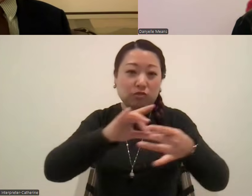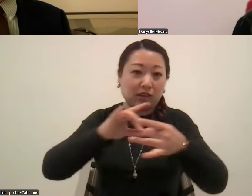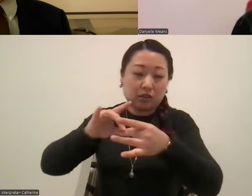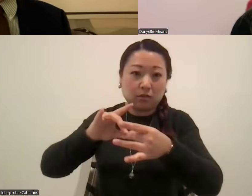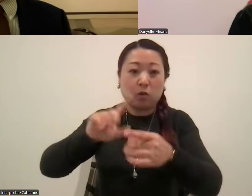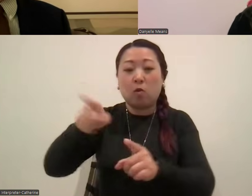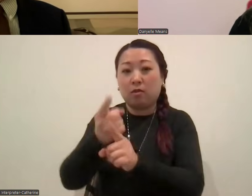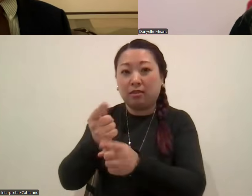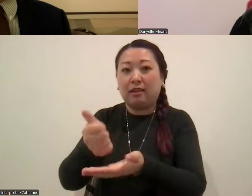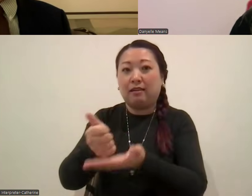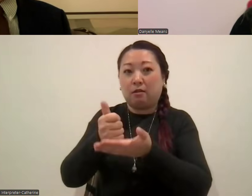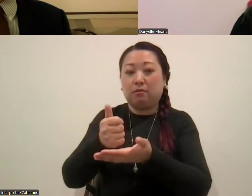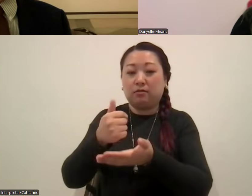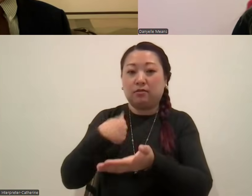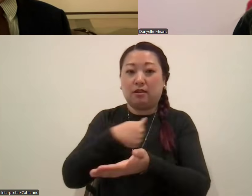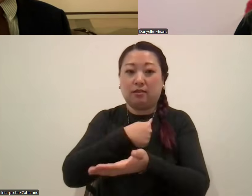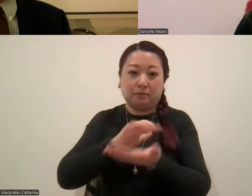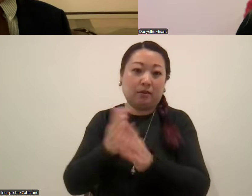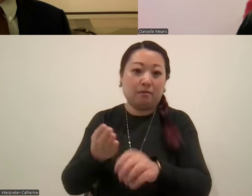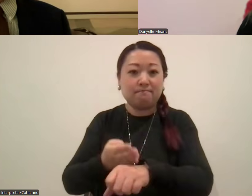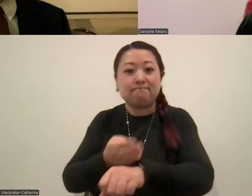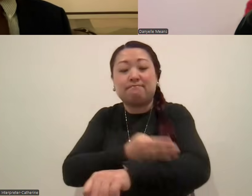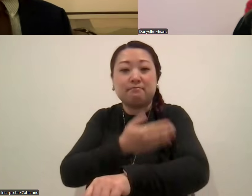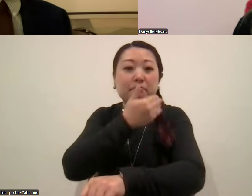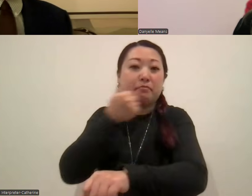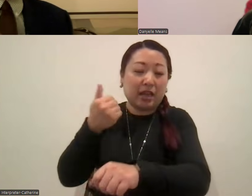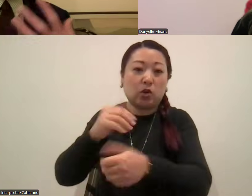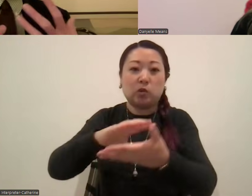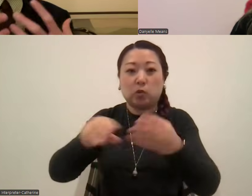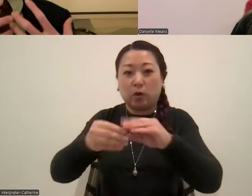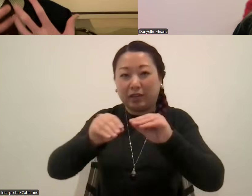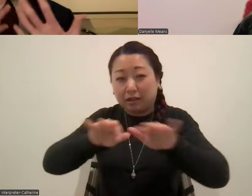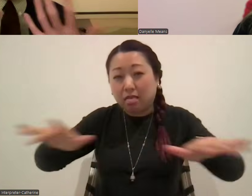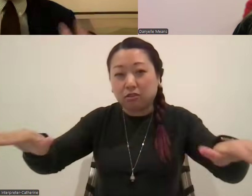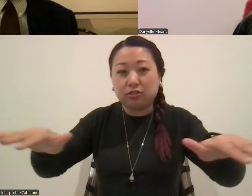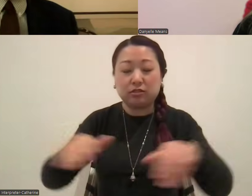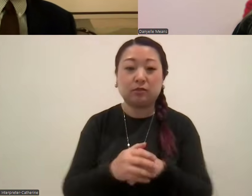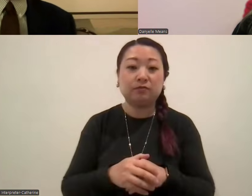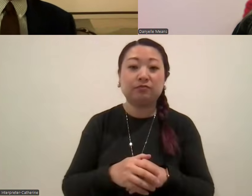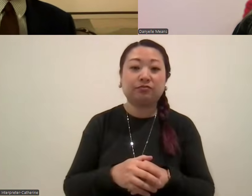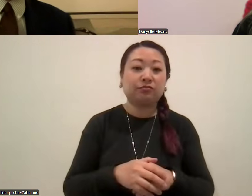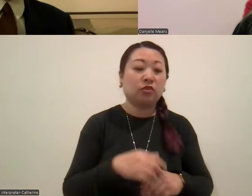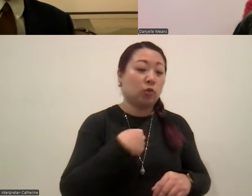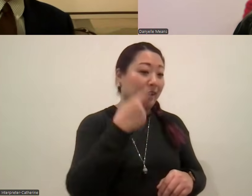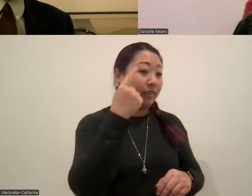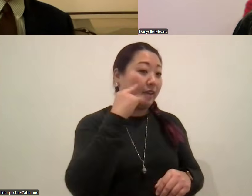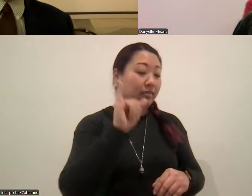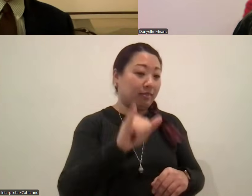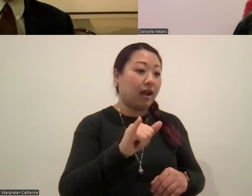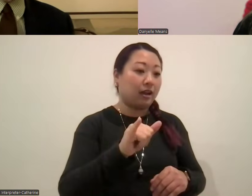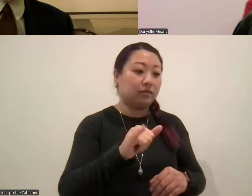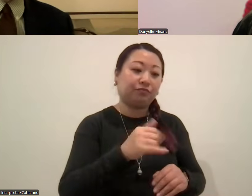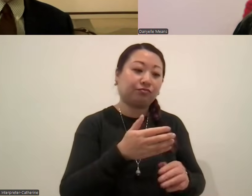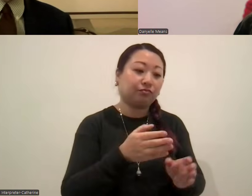better storytellers in the end. So I think that that sort of prefaces a question that I see coming across